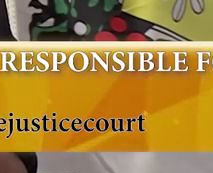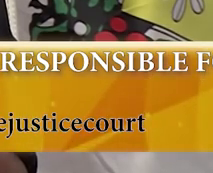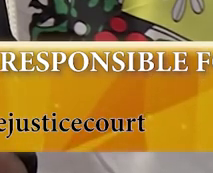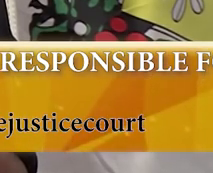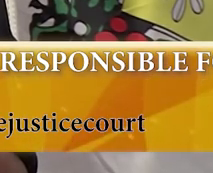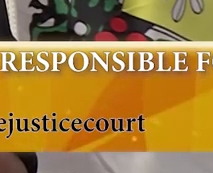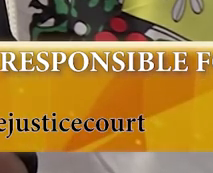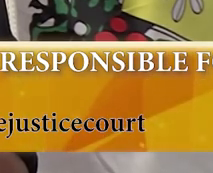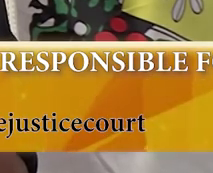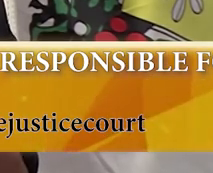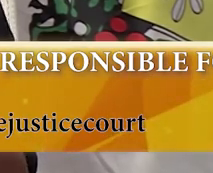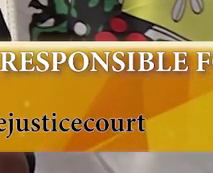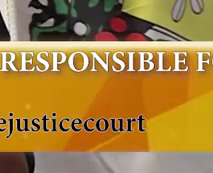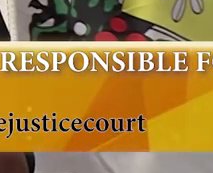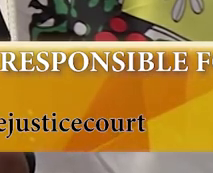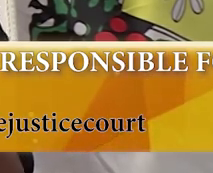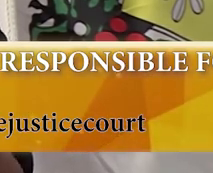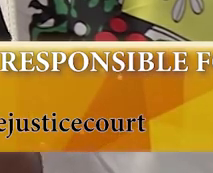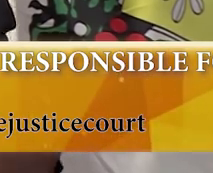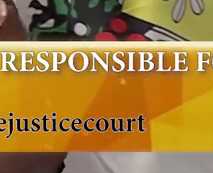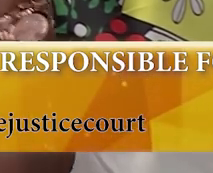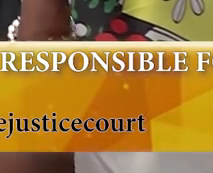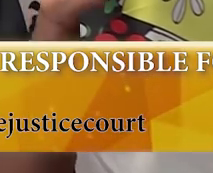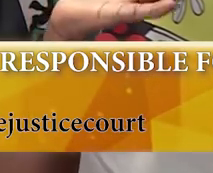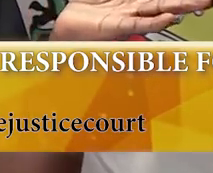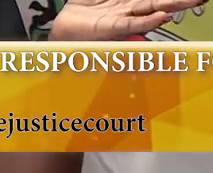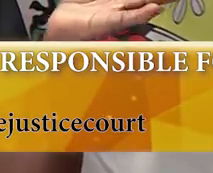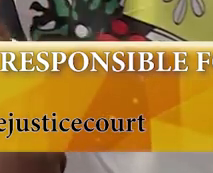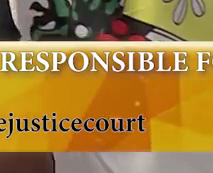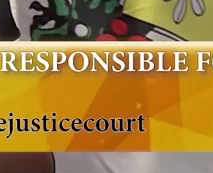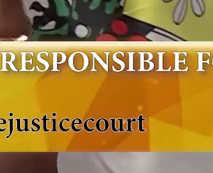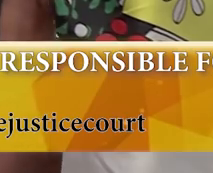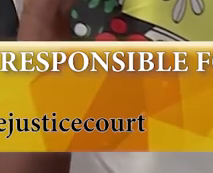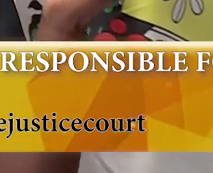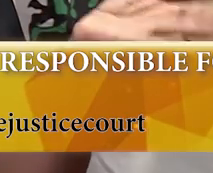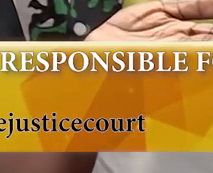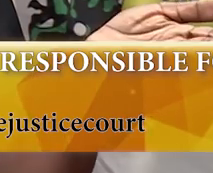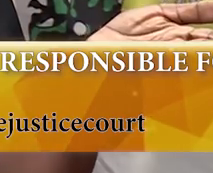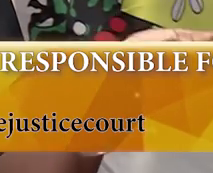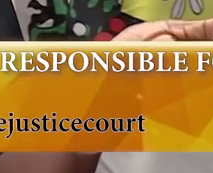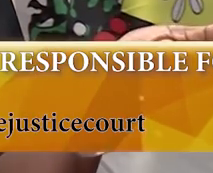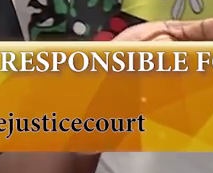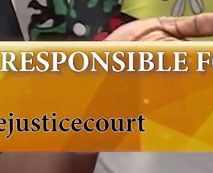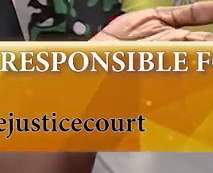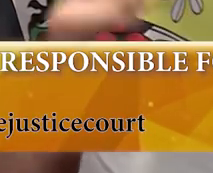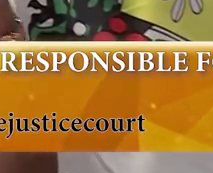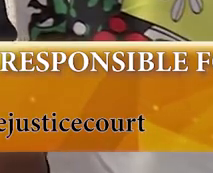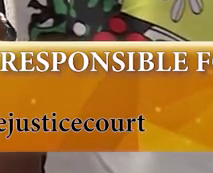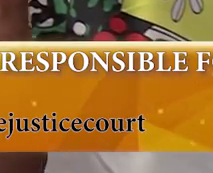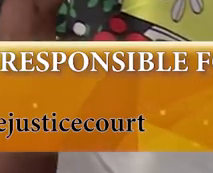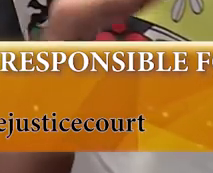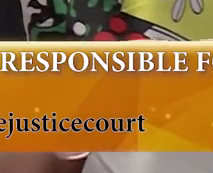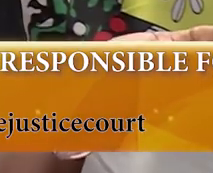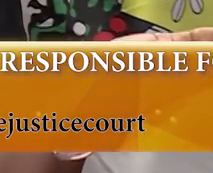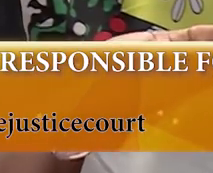rent. If you don't do either of this, that means you've seen it. You are ready to take it as it is, and